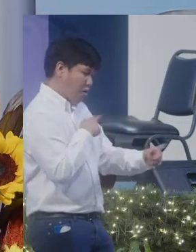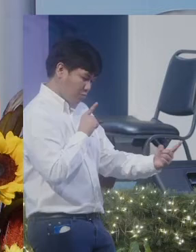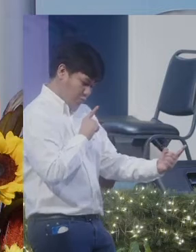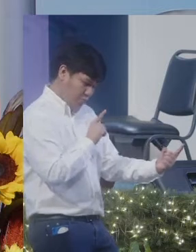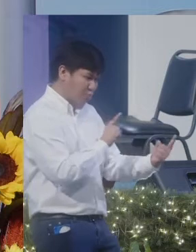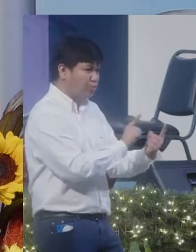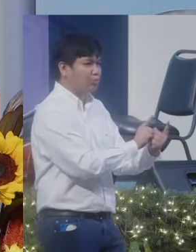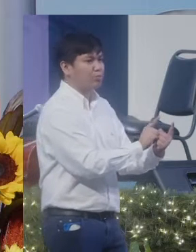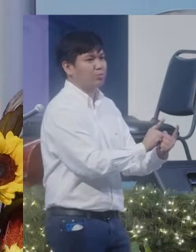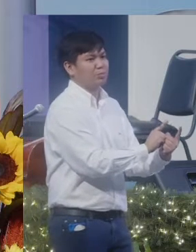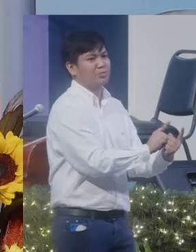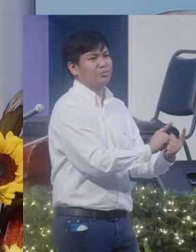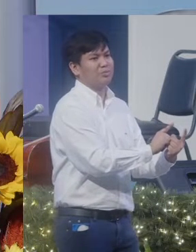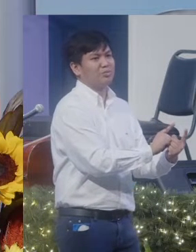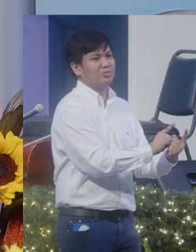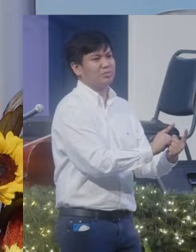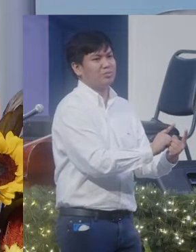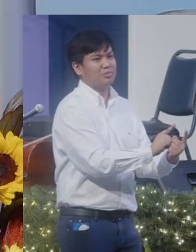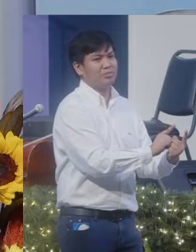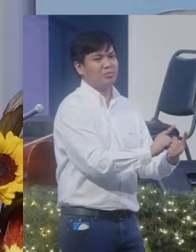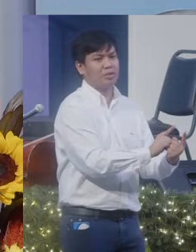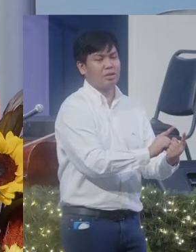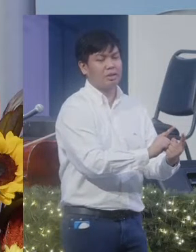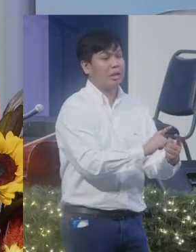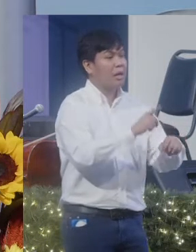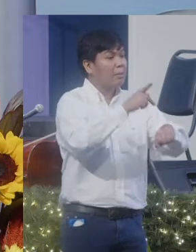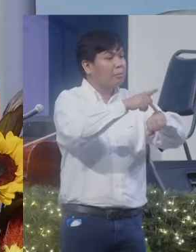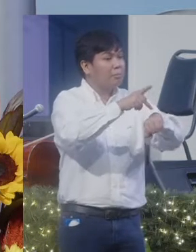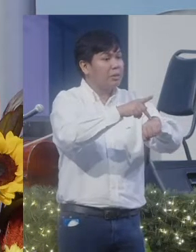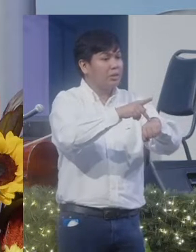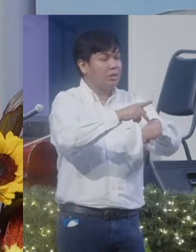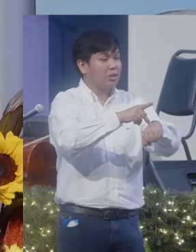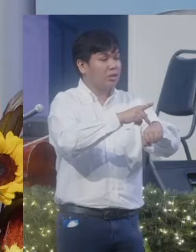Yun ang sinabi ni Jesus kay Simon, "Do not be afraid."